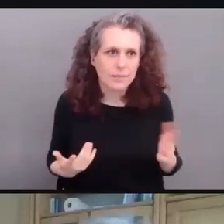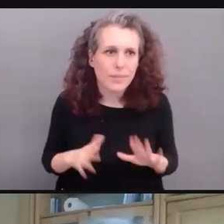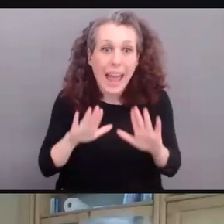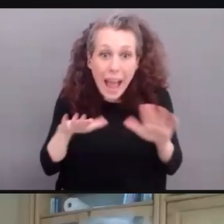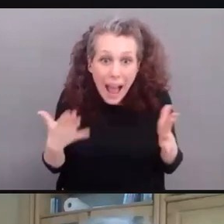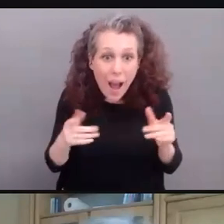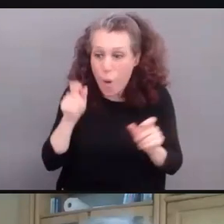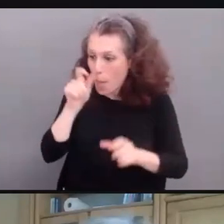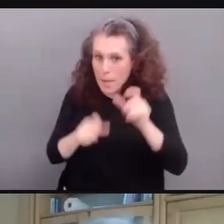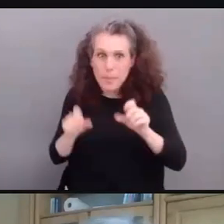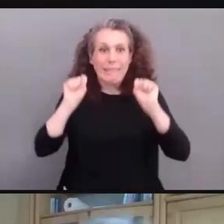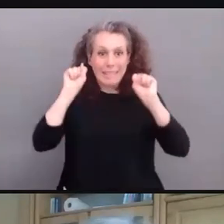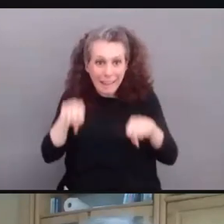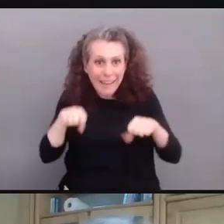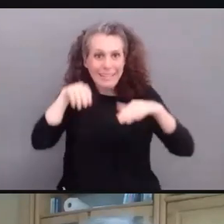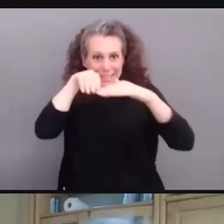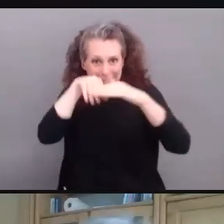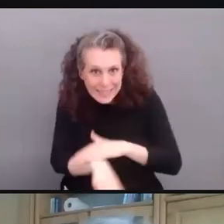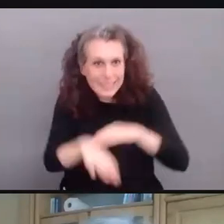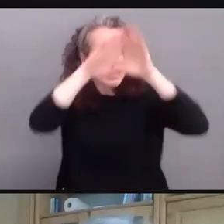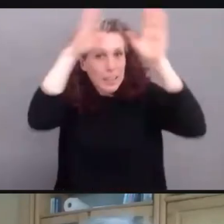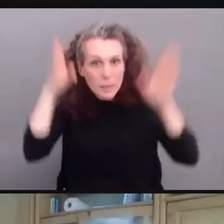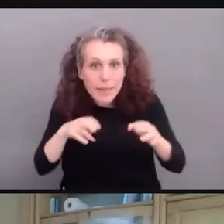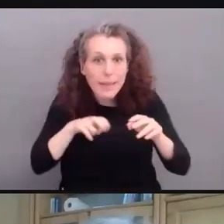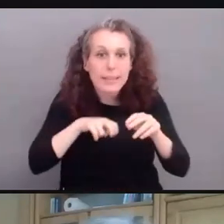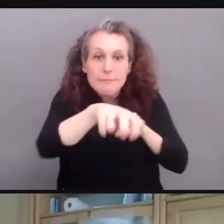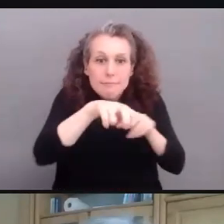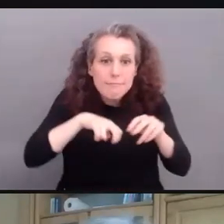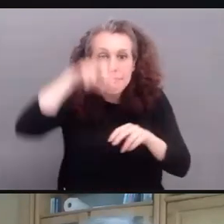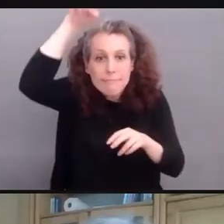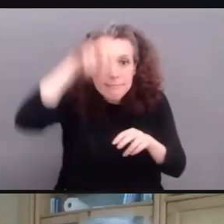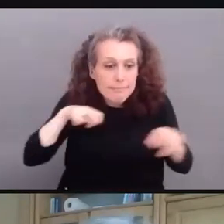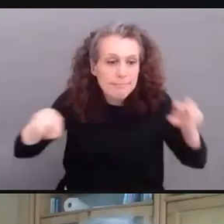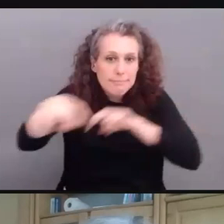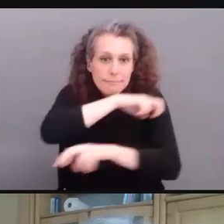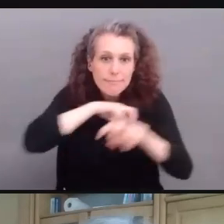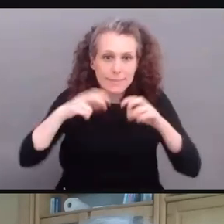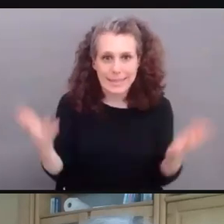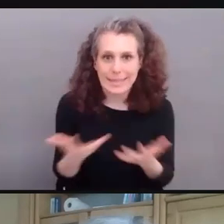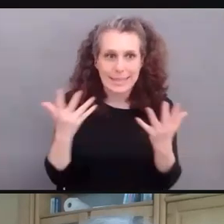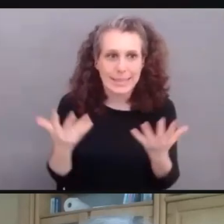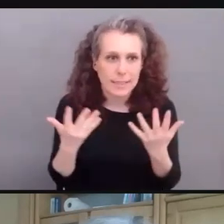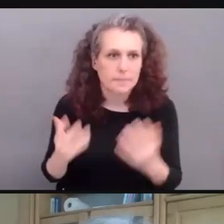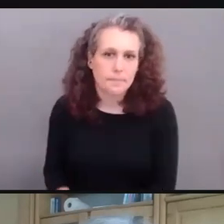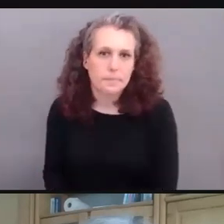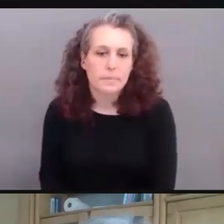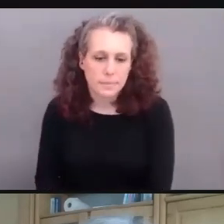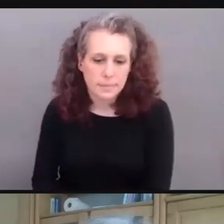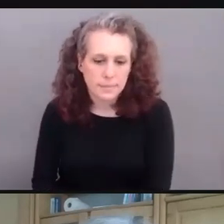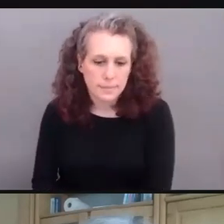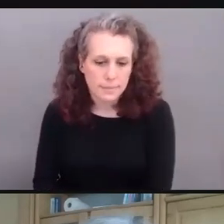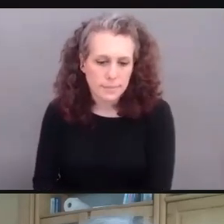can enjoy a building or a built environment or the outdoor environment. Another